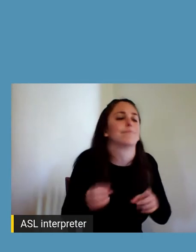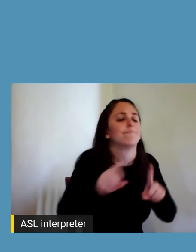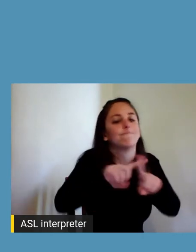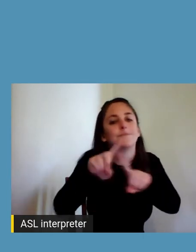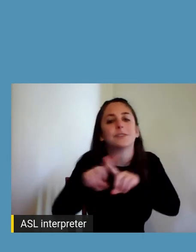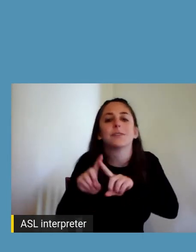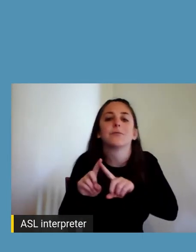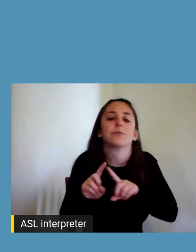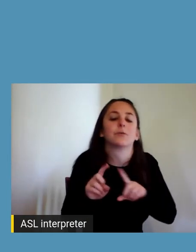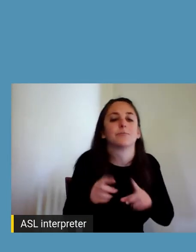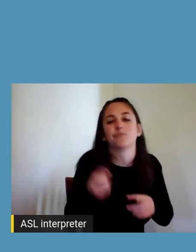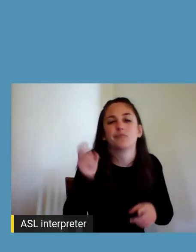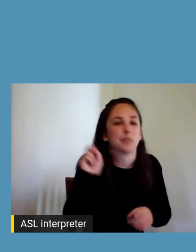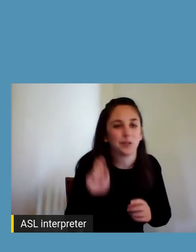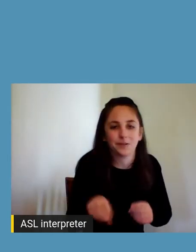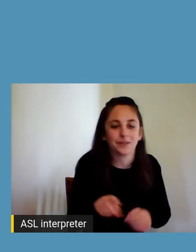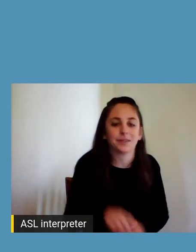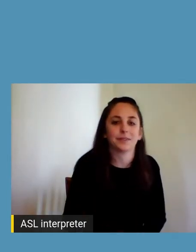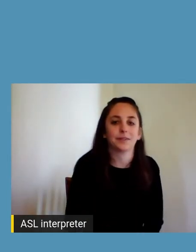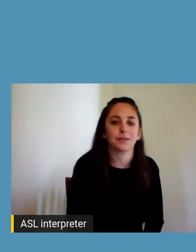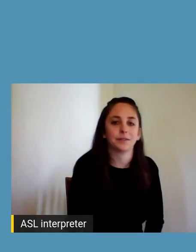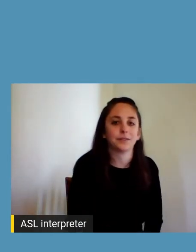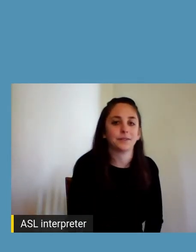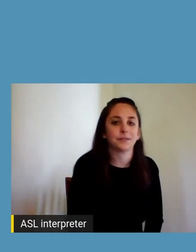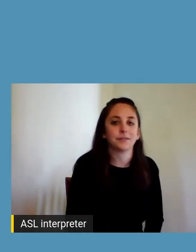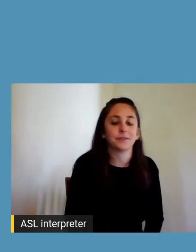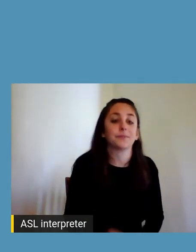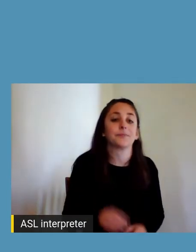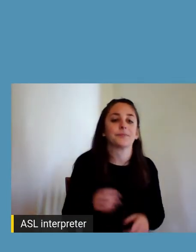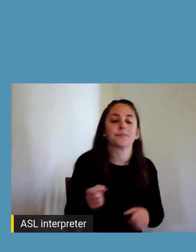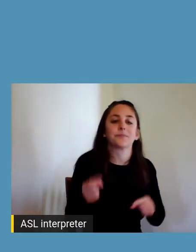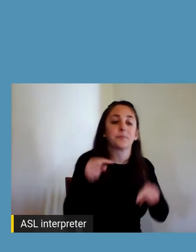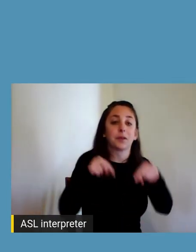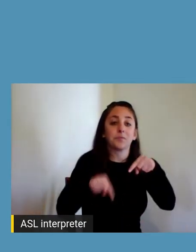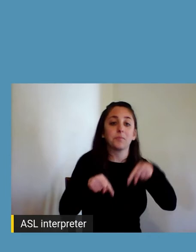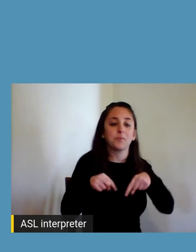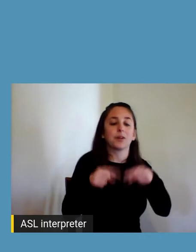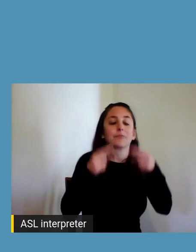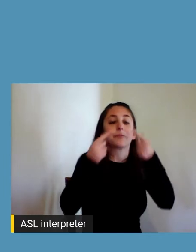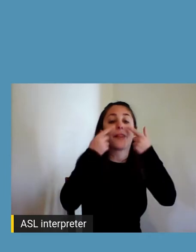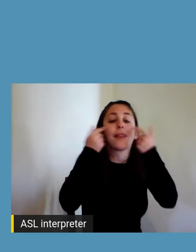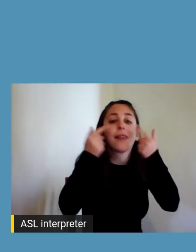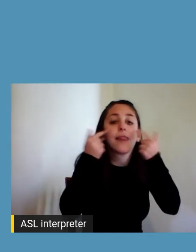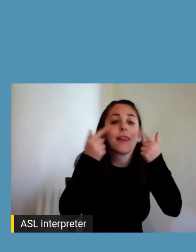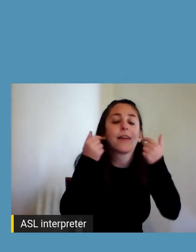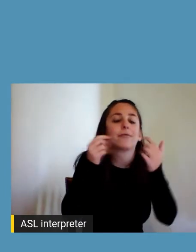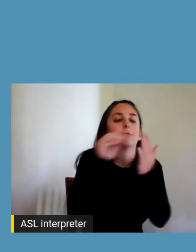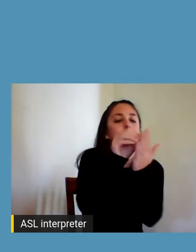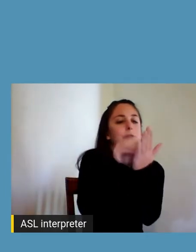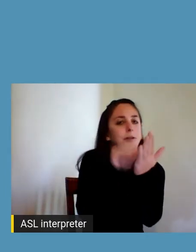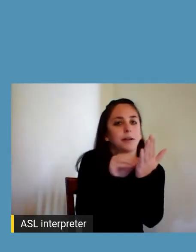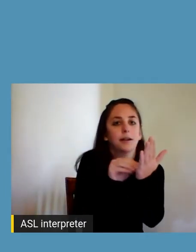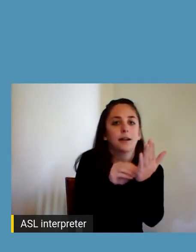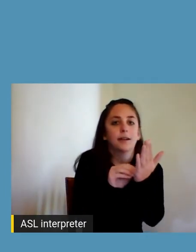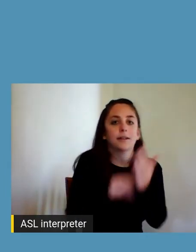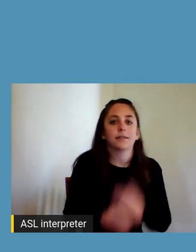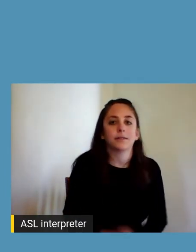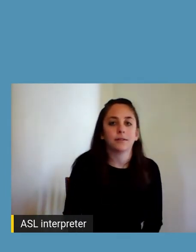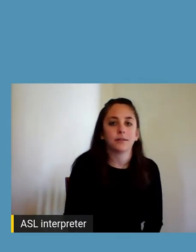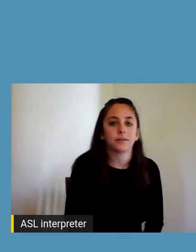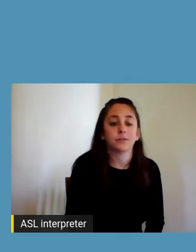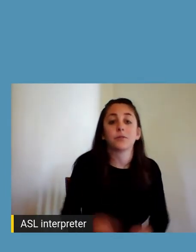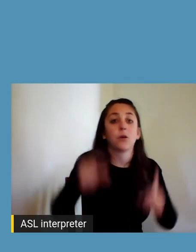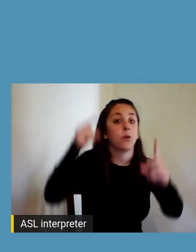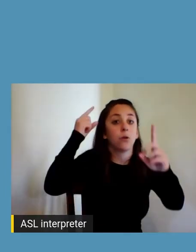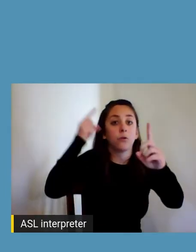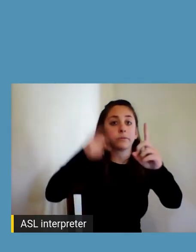goal. Back to the LOLs and the laughing emoji. So yes, track these, put them on a spreadsheet. Your goal then is to influence